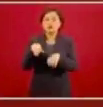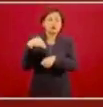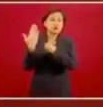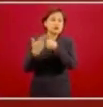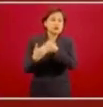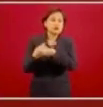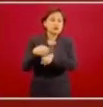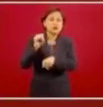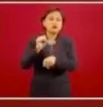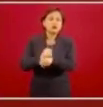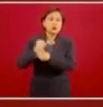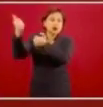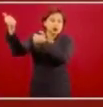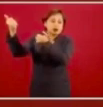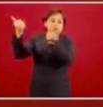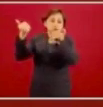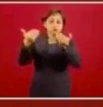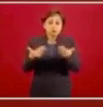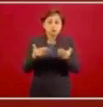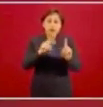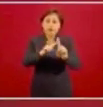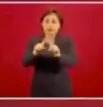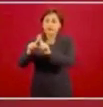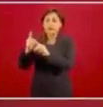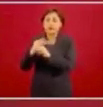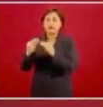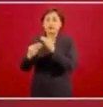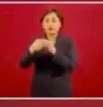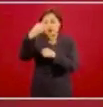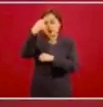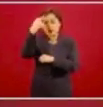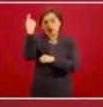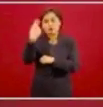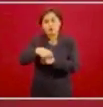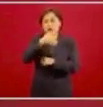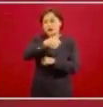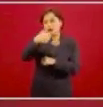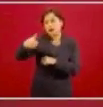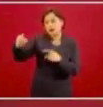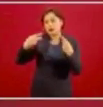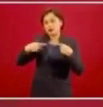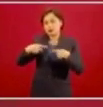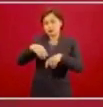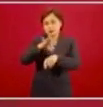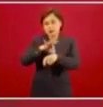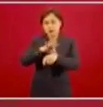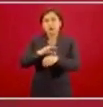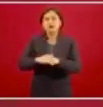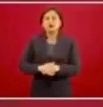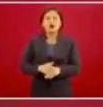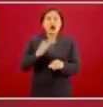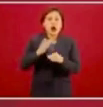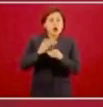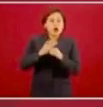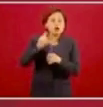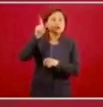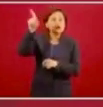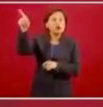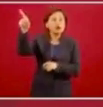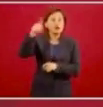be having at the beginning of the next week a very large shipment of personal